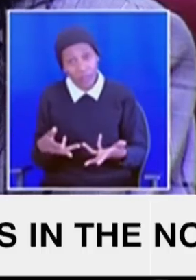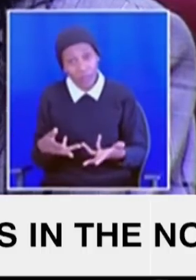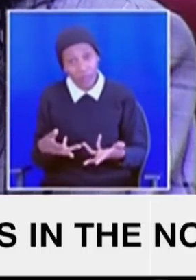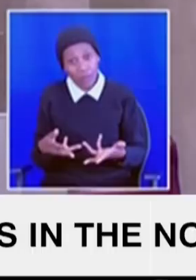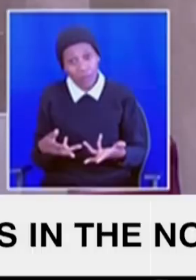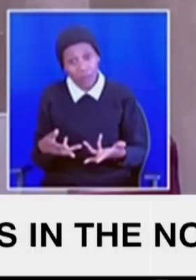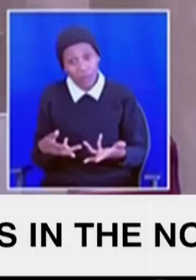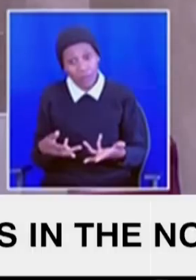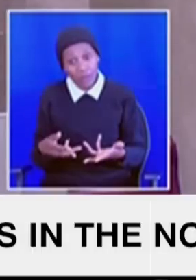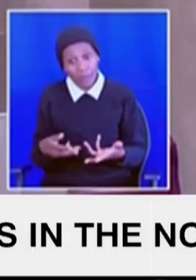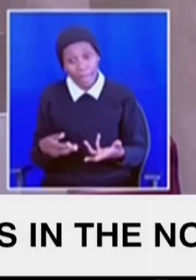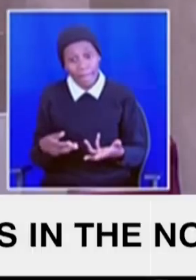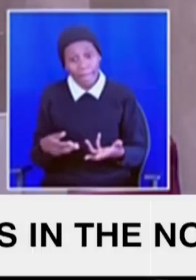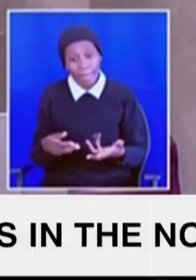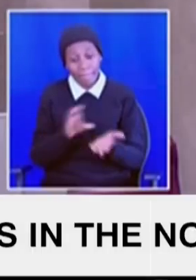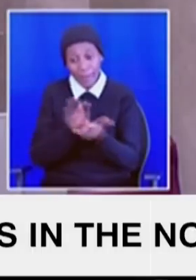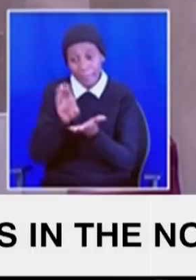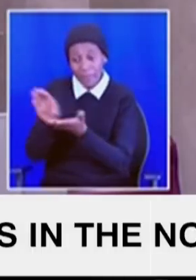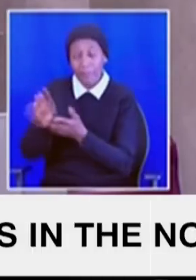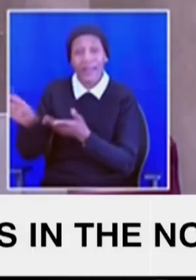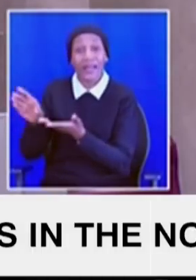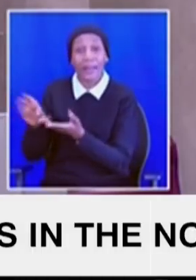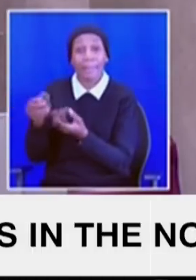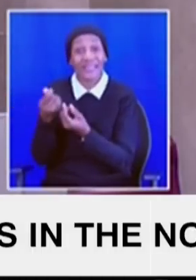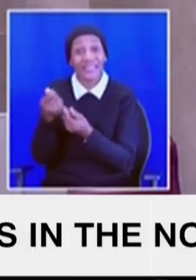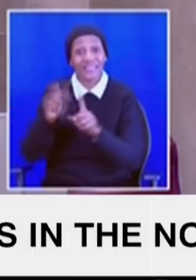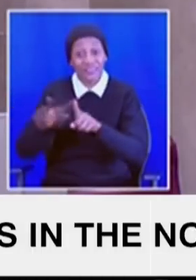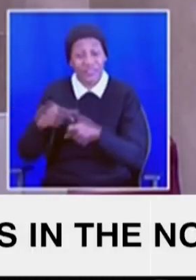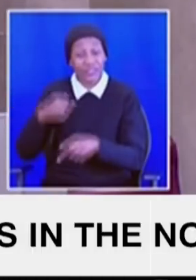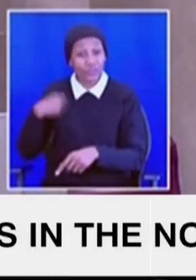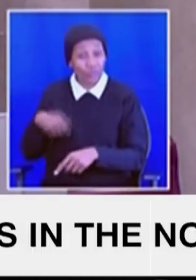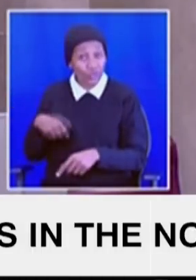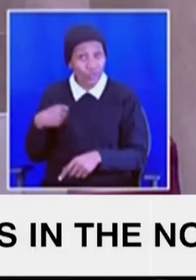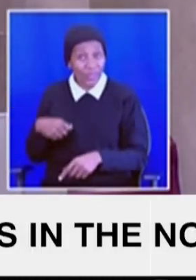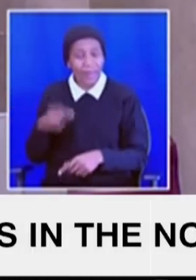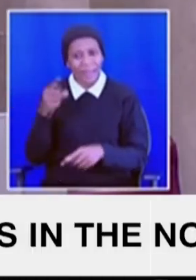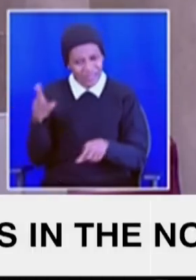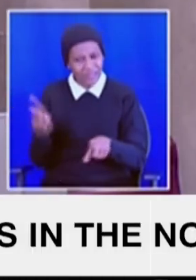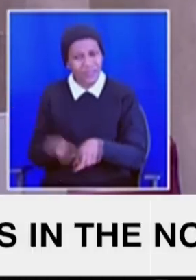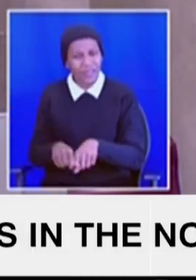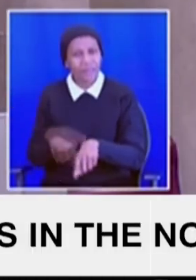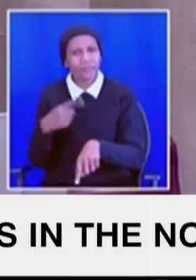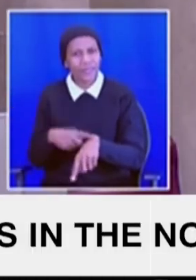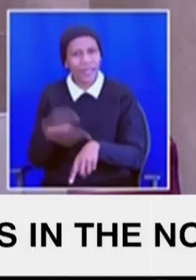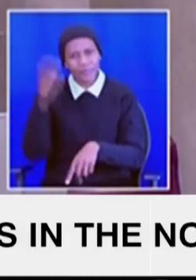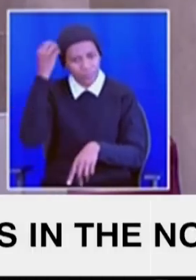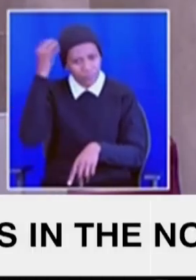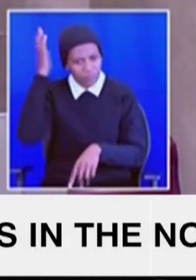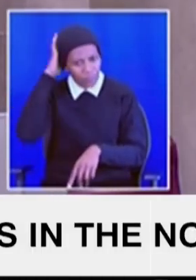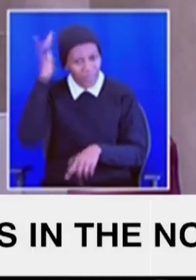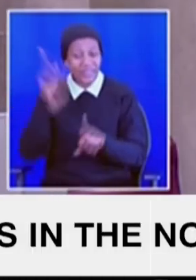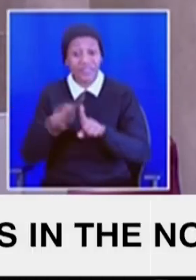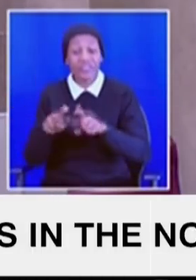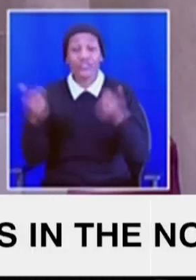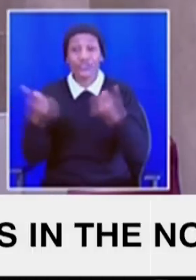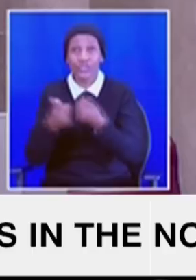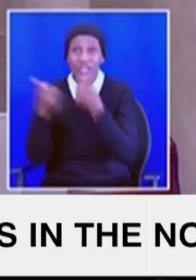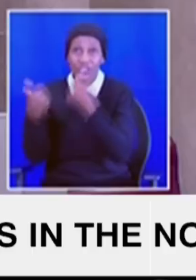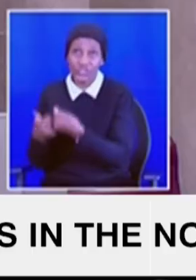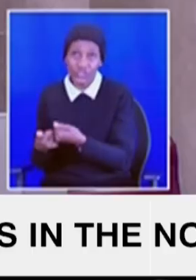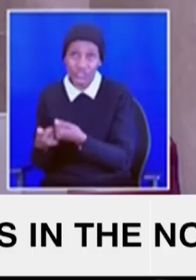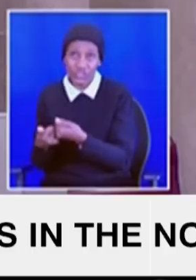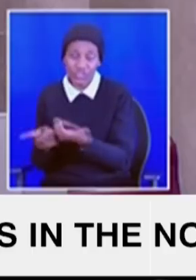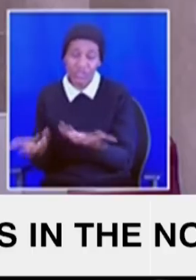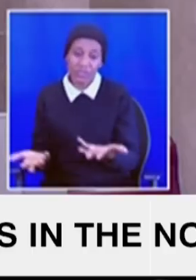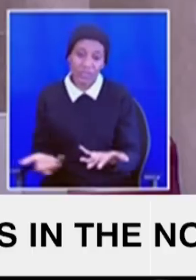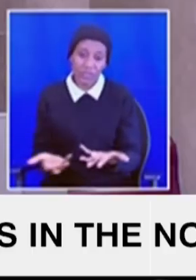allocation to municipalities to also take into account the various challenges, the